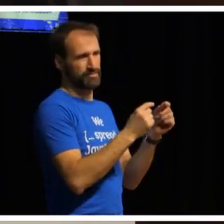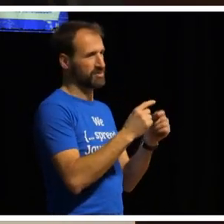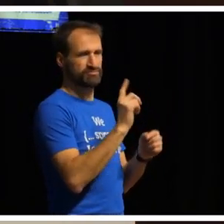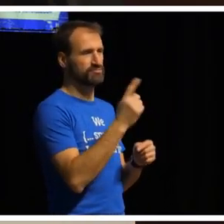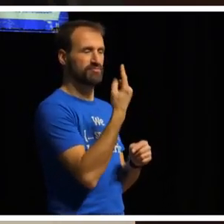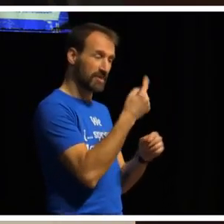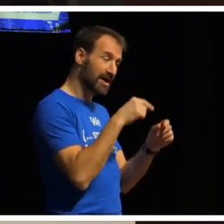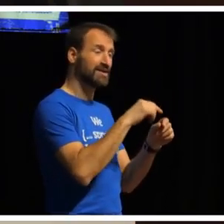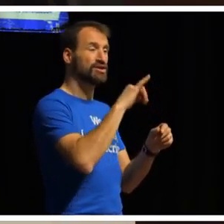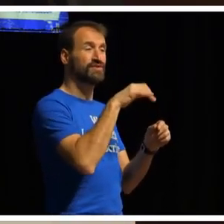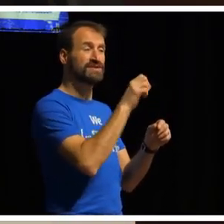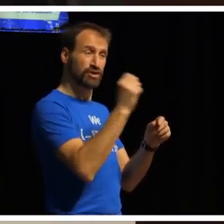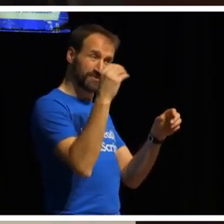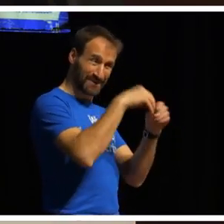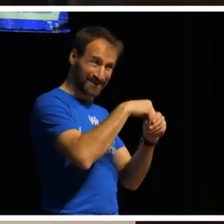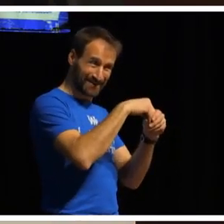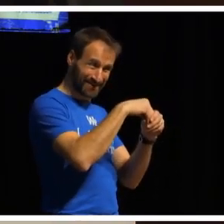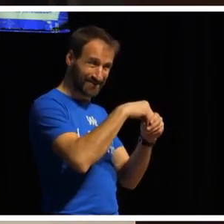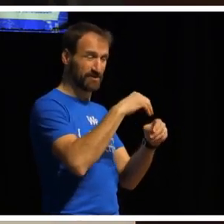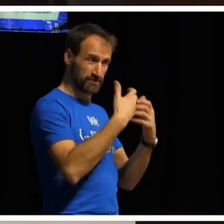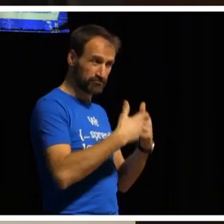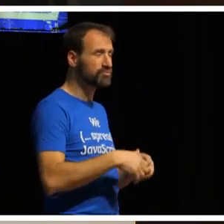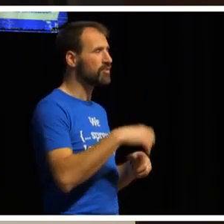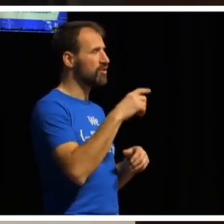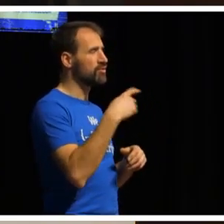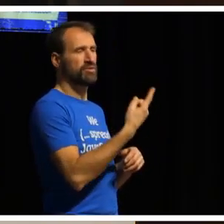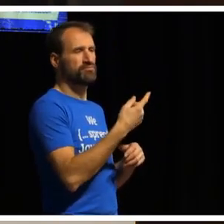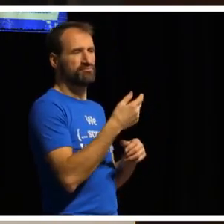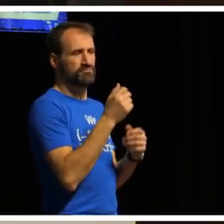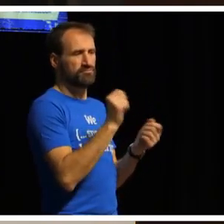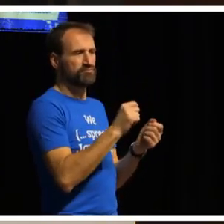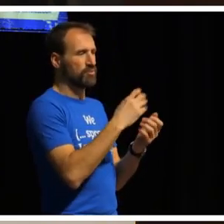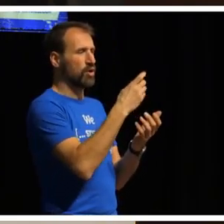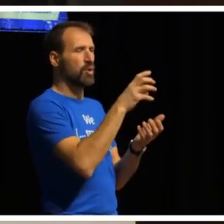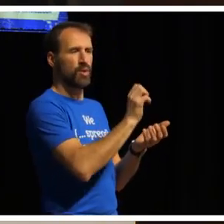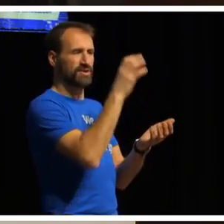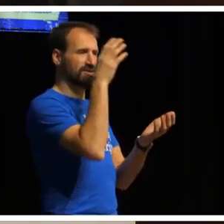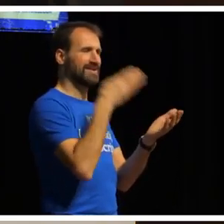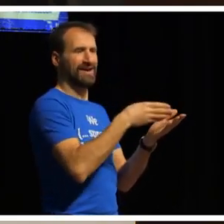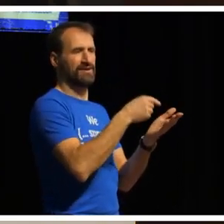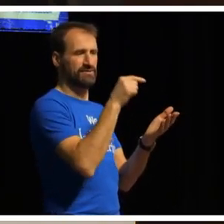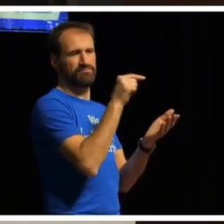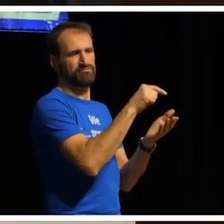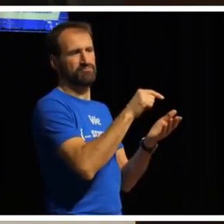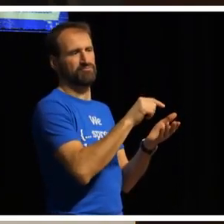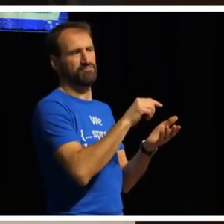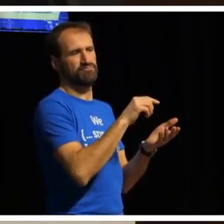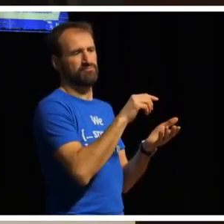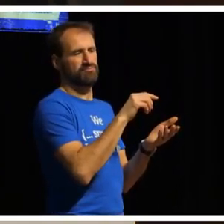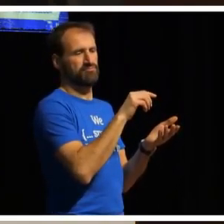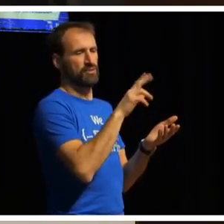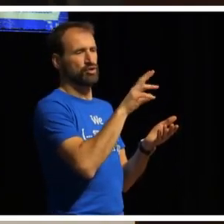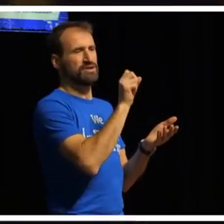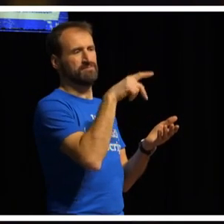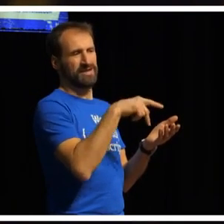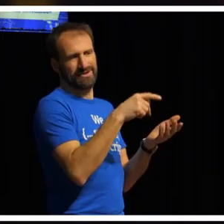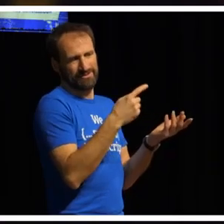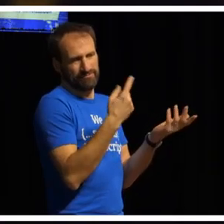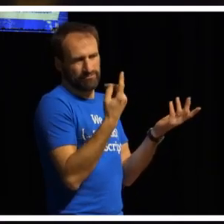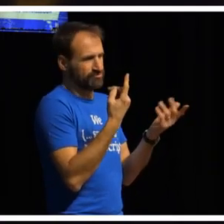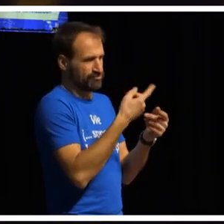effectively segregate the code that you're running and the code that's needed to interface to USB, and you can make sure that USB is always there.